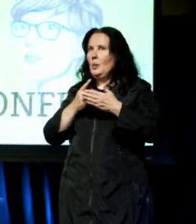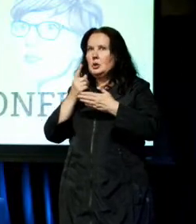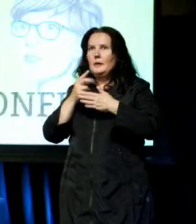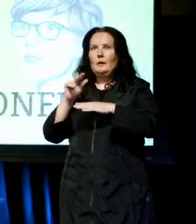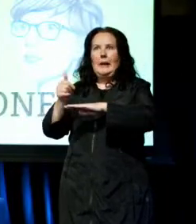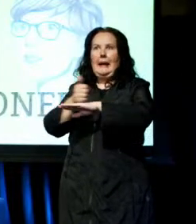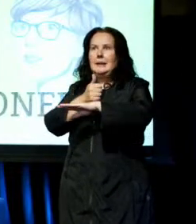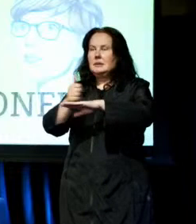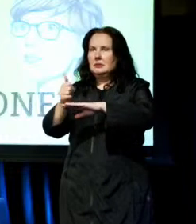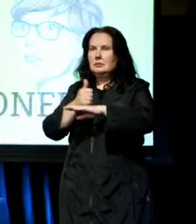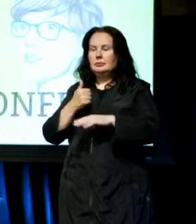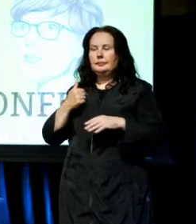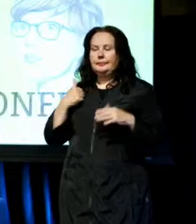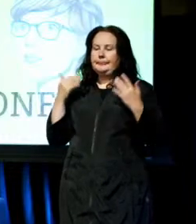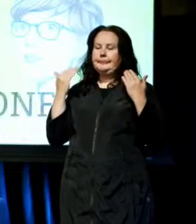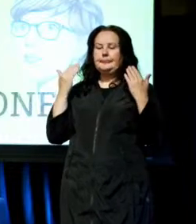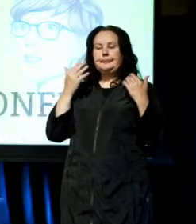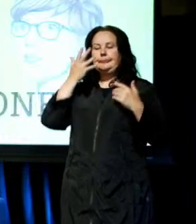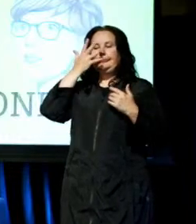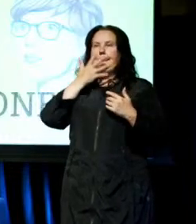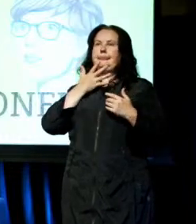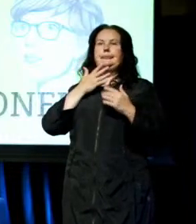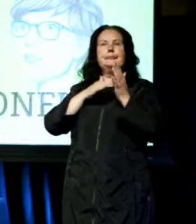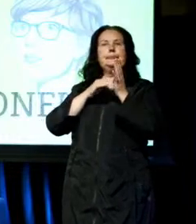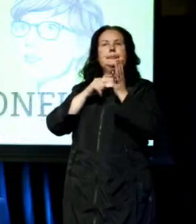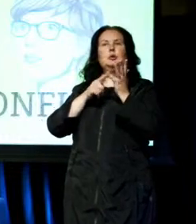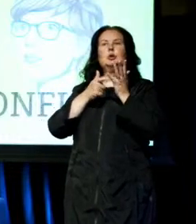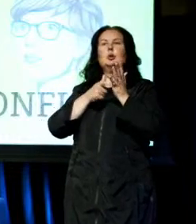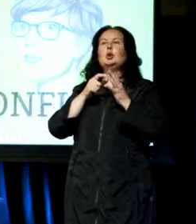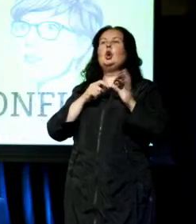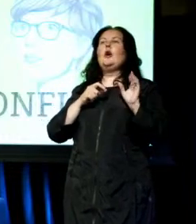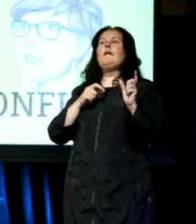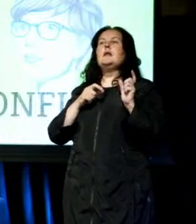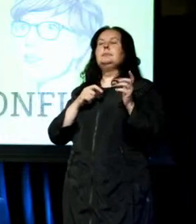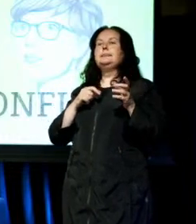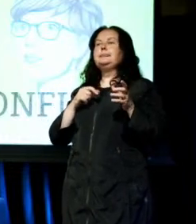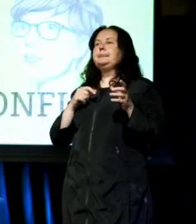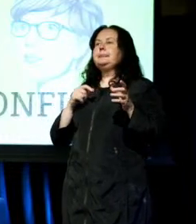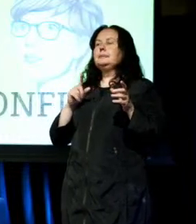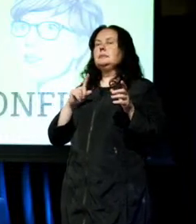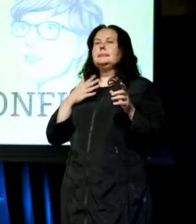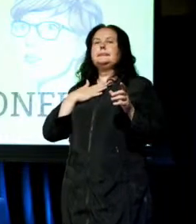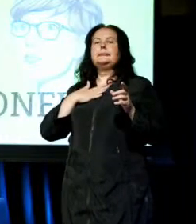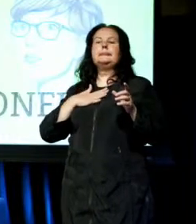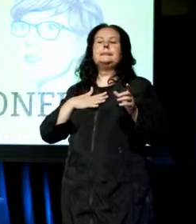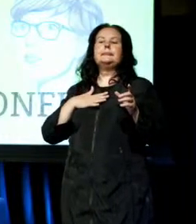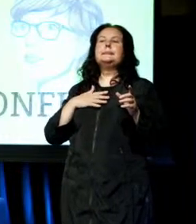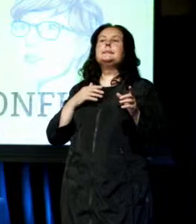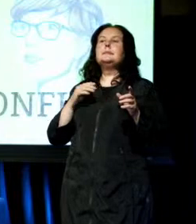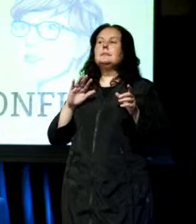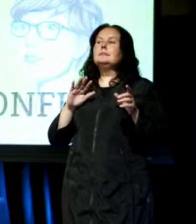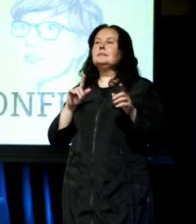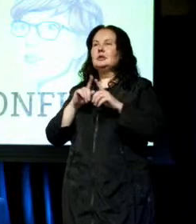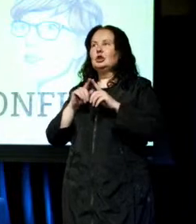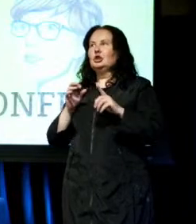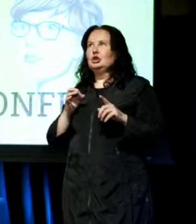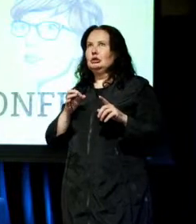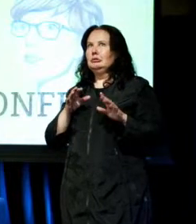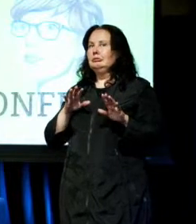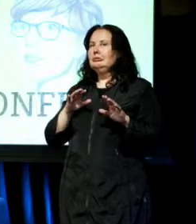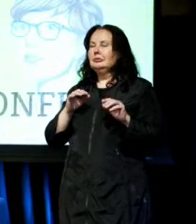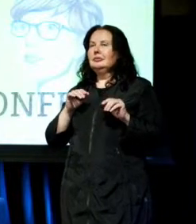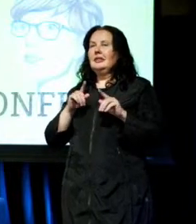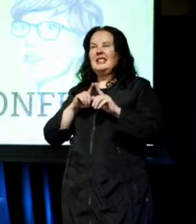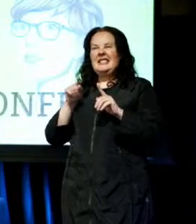holding a really quite mature puppy. a dog, if you will. It was a demon. Because at